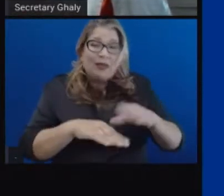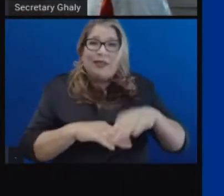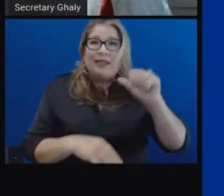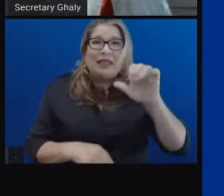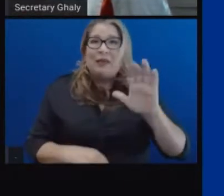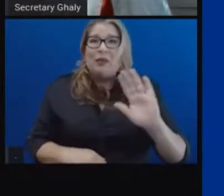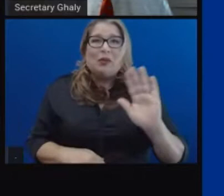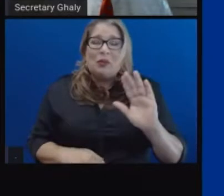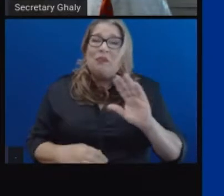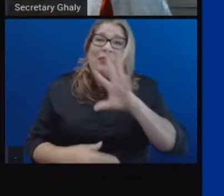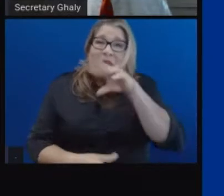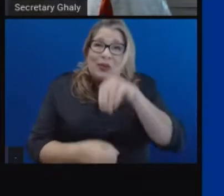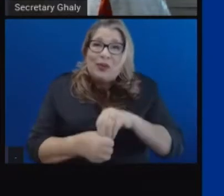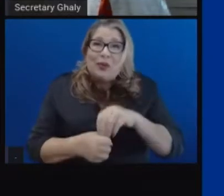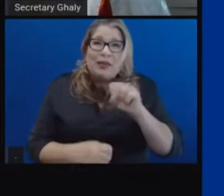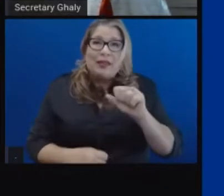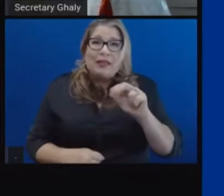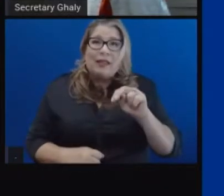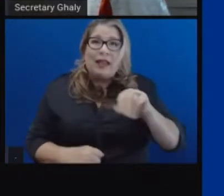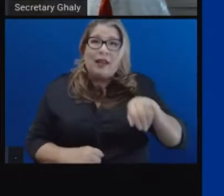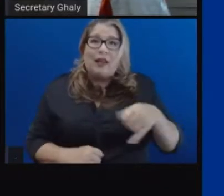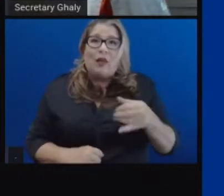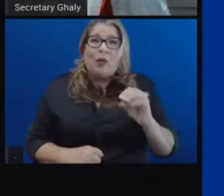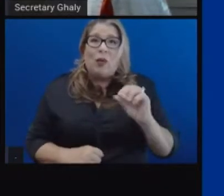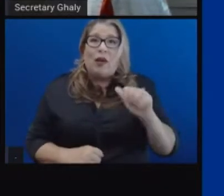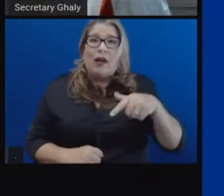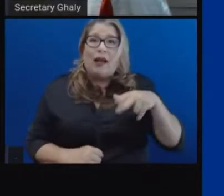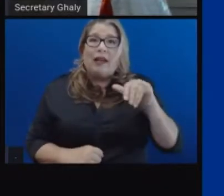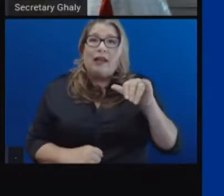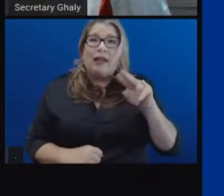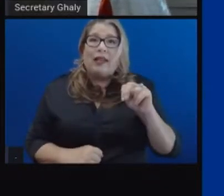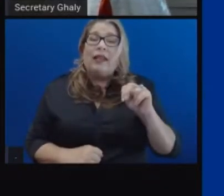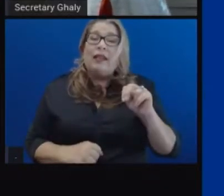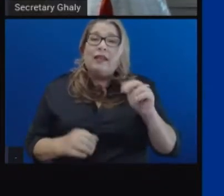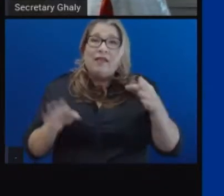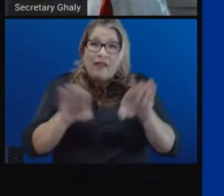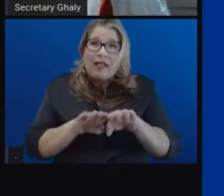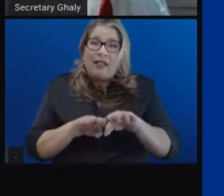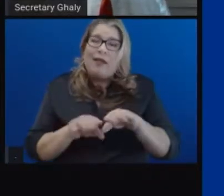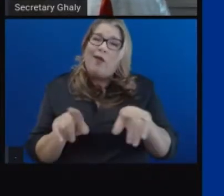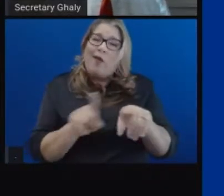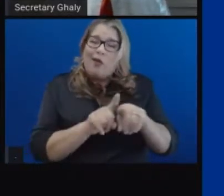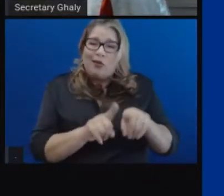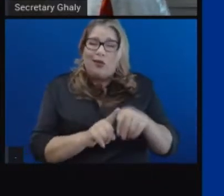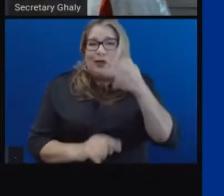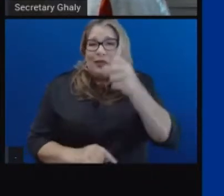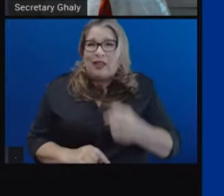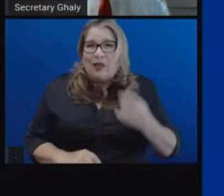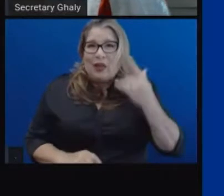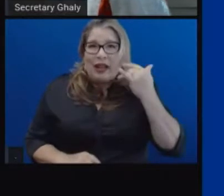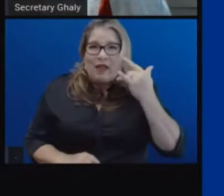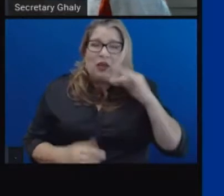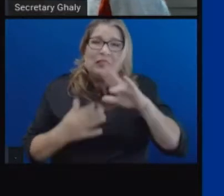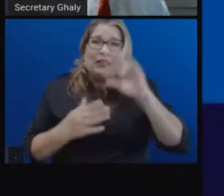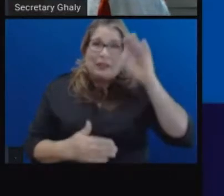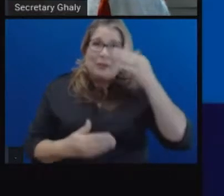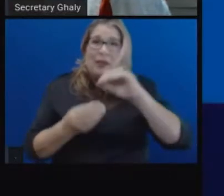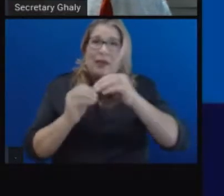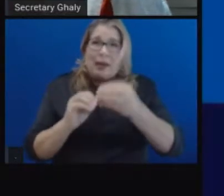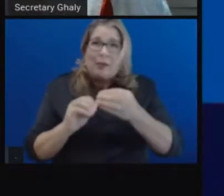San Joaquin Valley and Southern California, which I think is really good and important news for those regions. Next